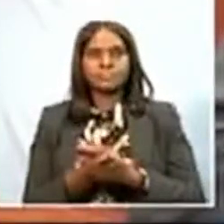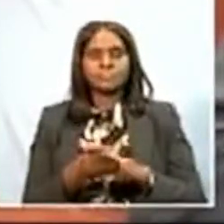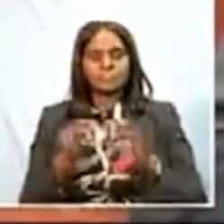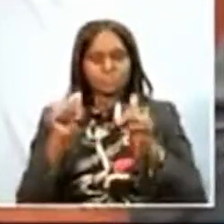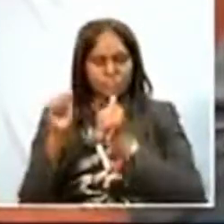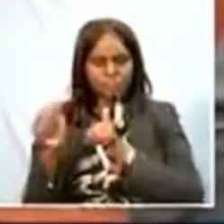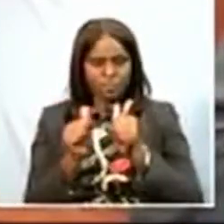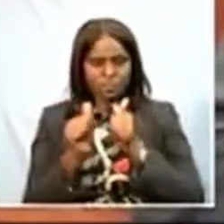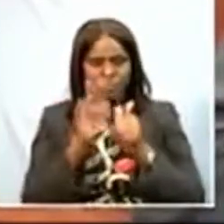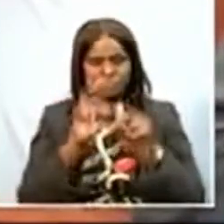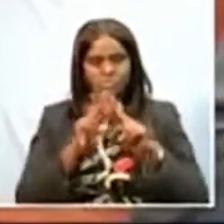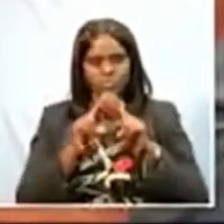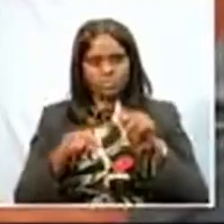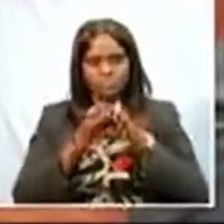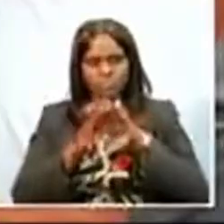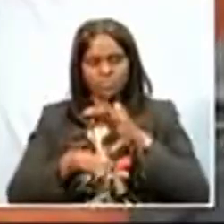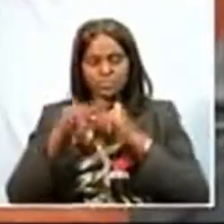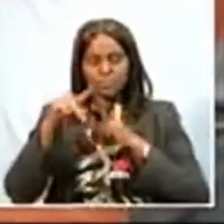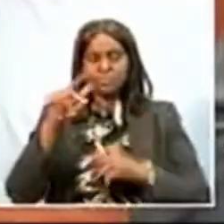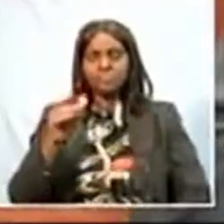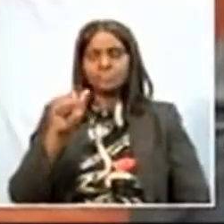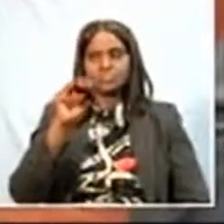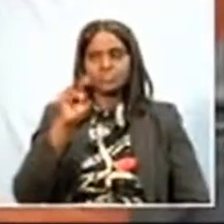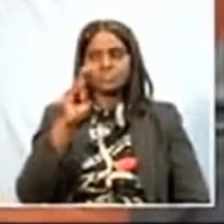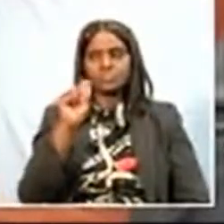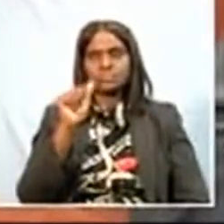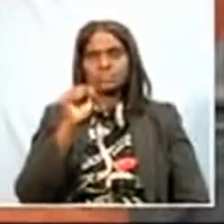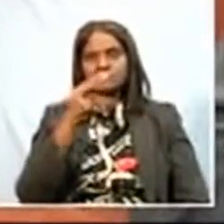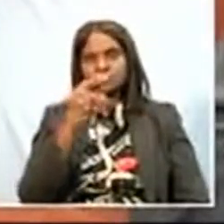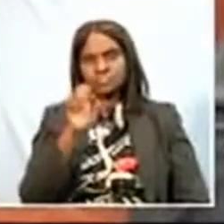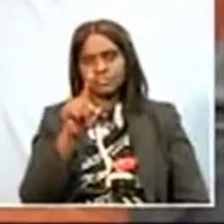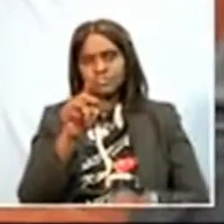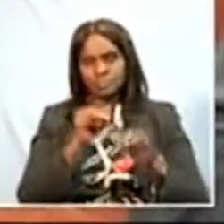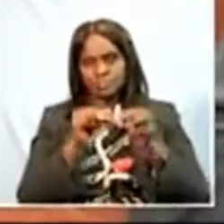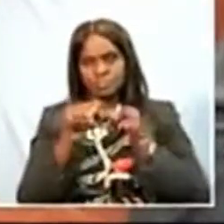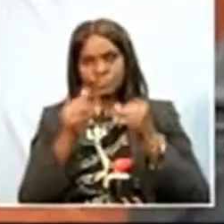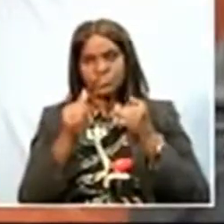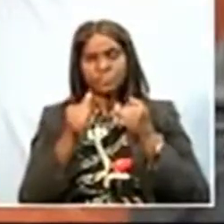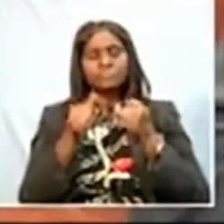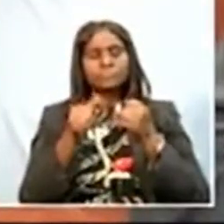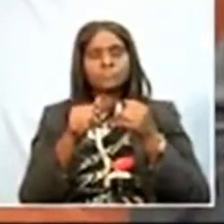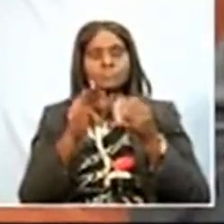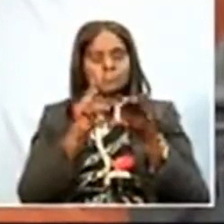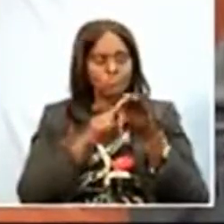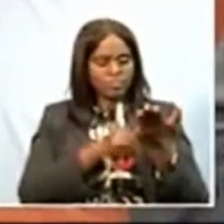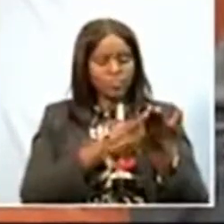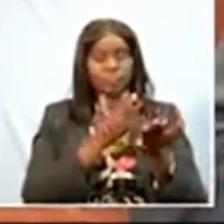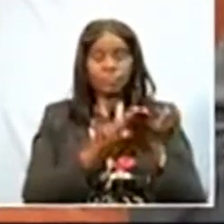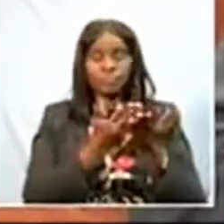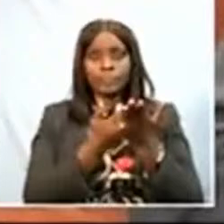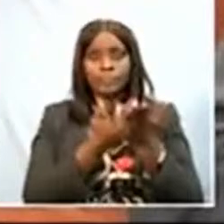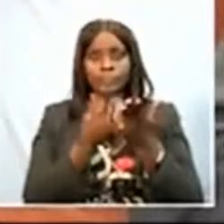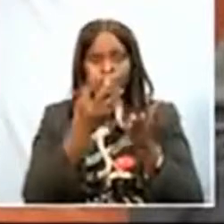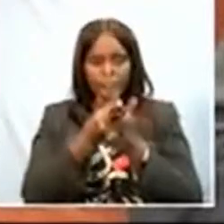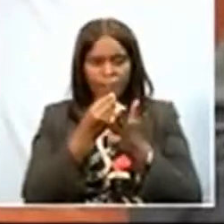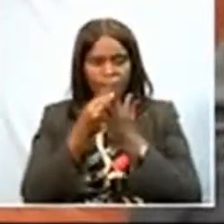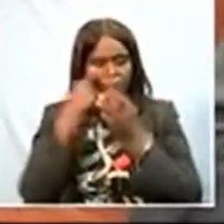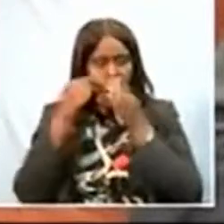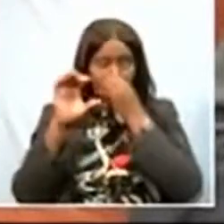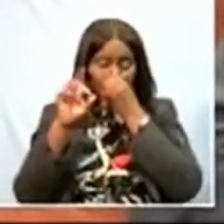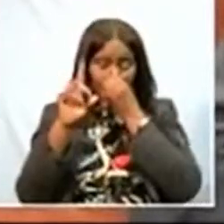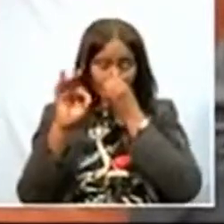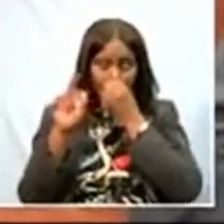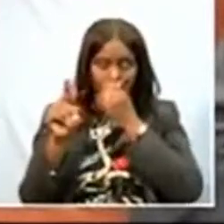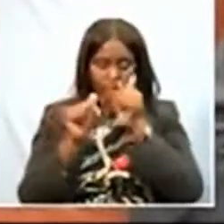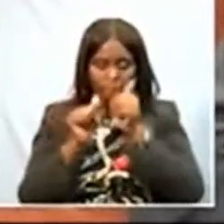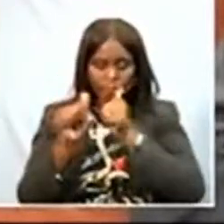Action taken, Chair. Under Pambashe, management wishes to report that fund for CDF